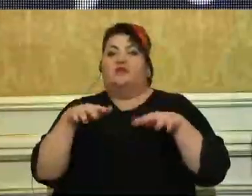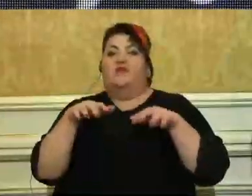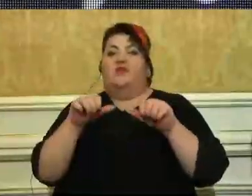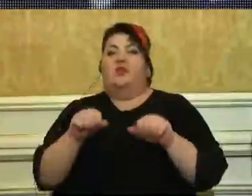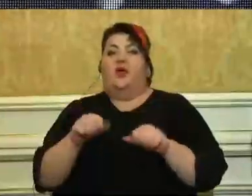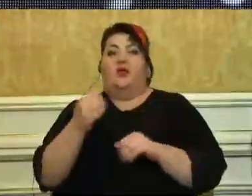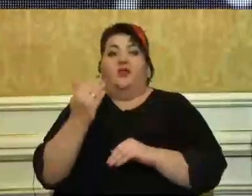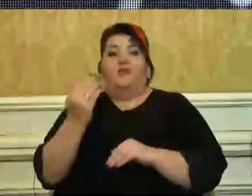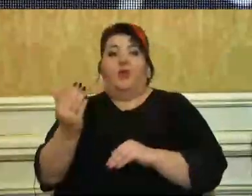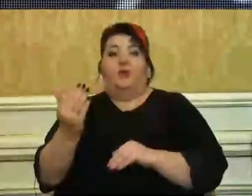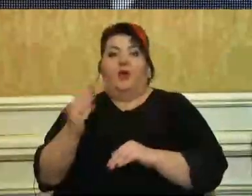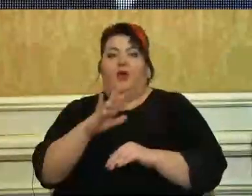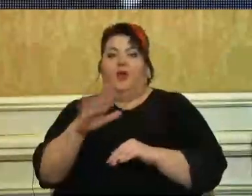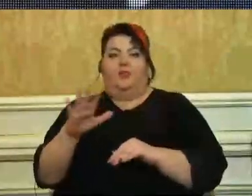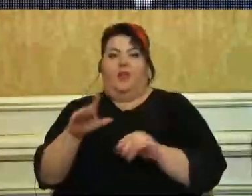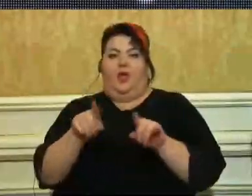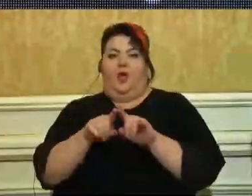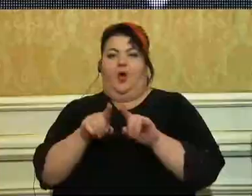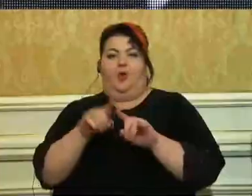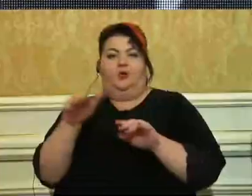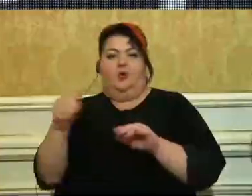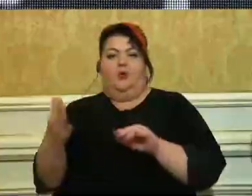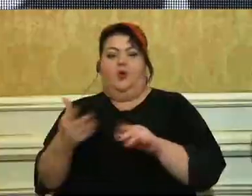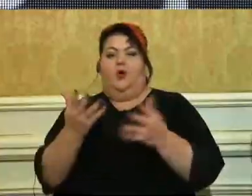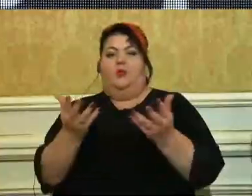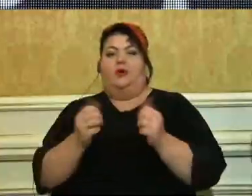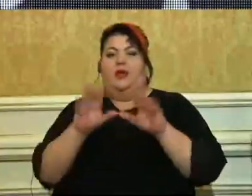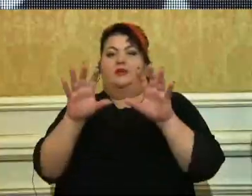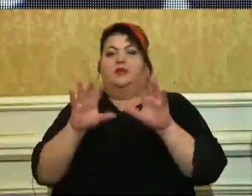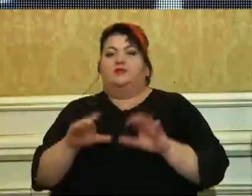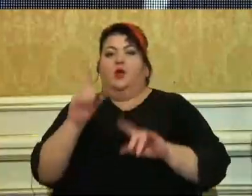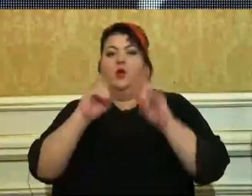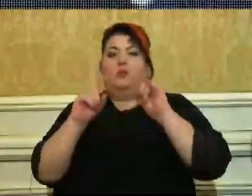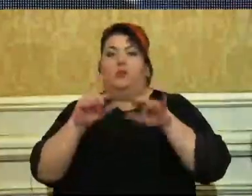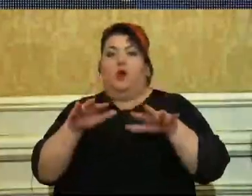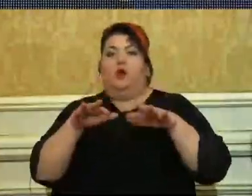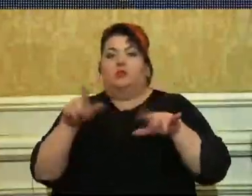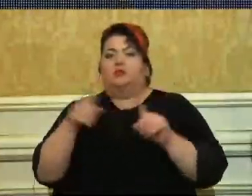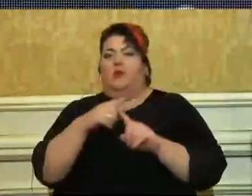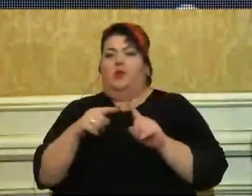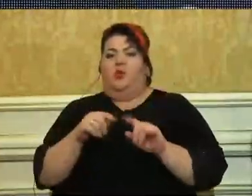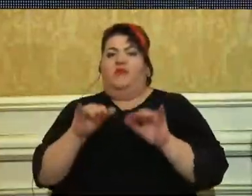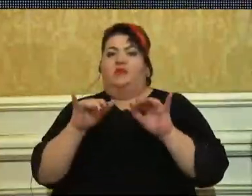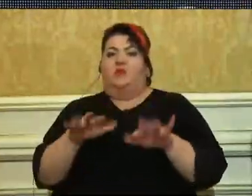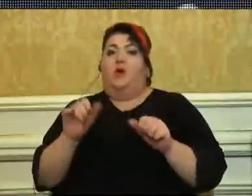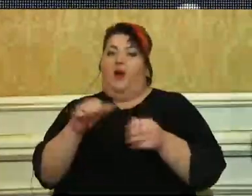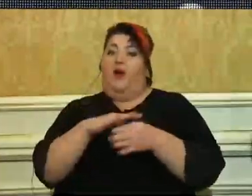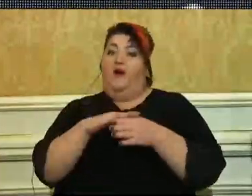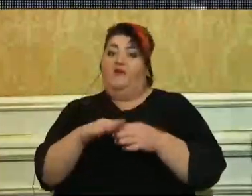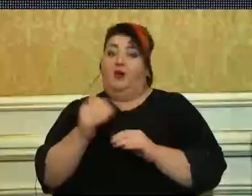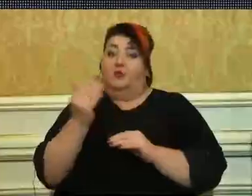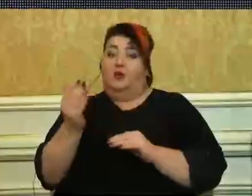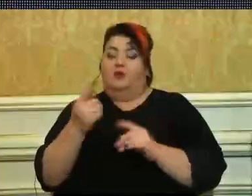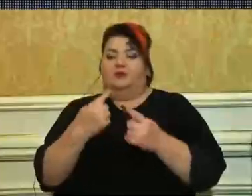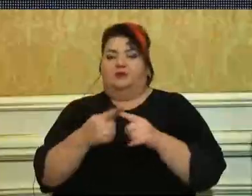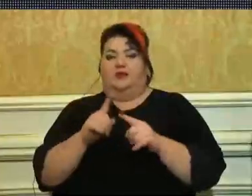efficiency of management, it's not one-sided, because to adopt the law in the parliament is half of the matter,